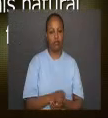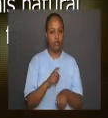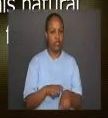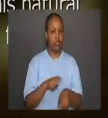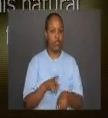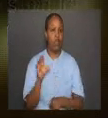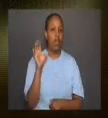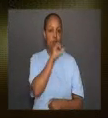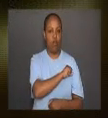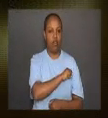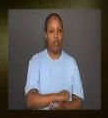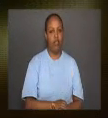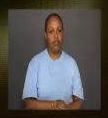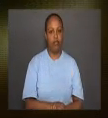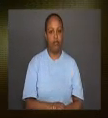Time's up!